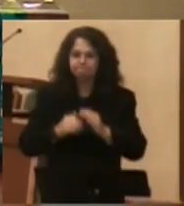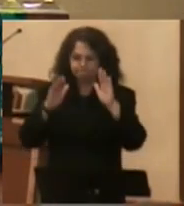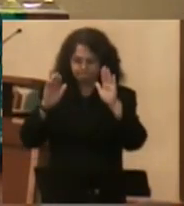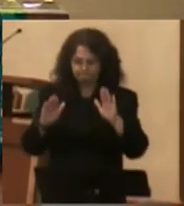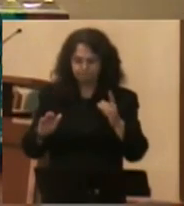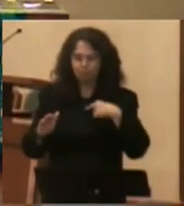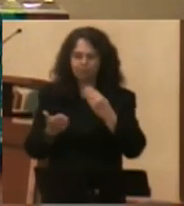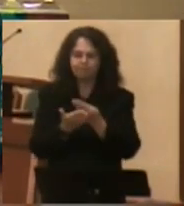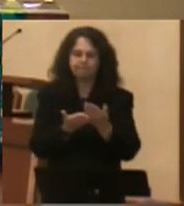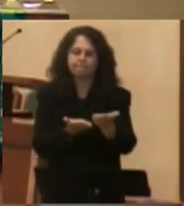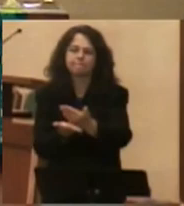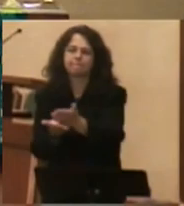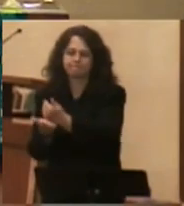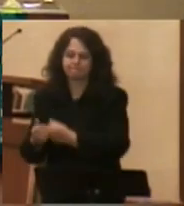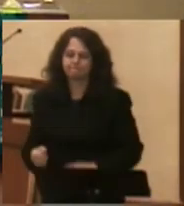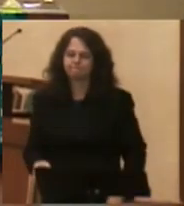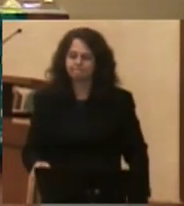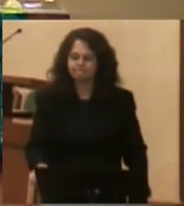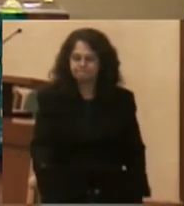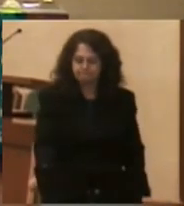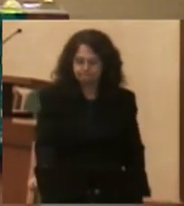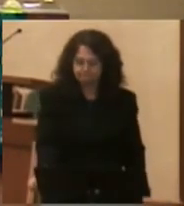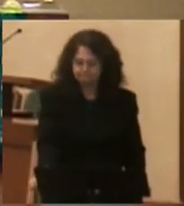seated as we gather this morning's gifts.